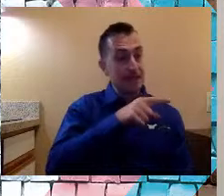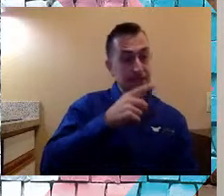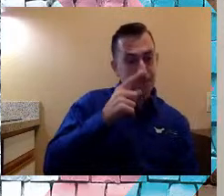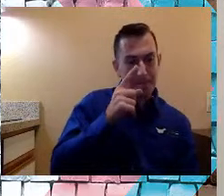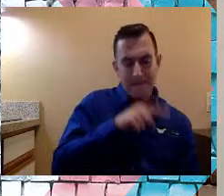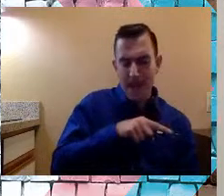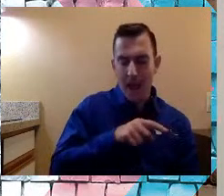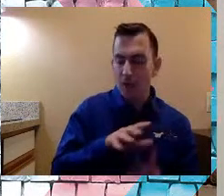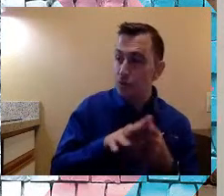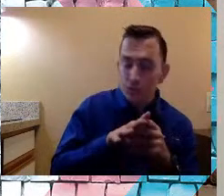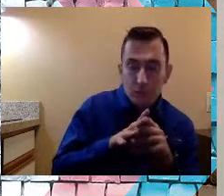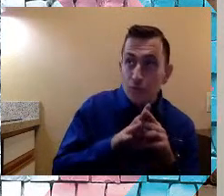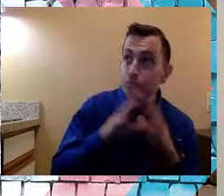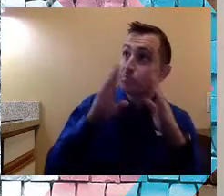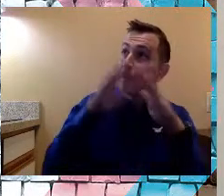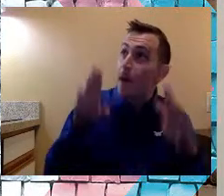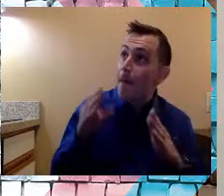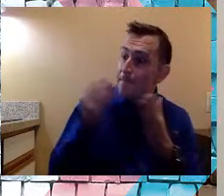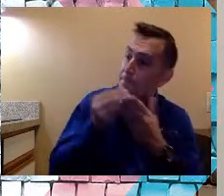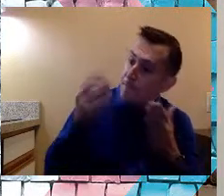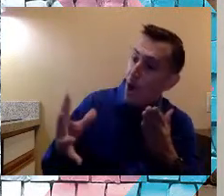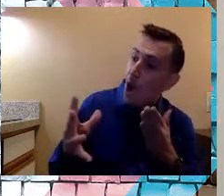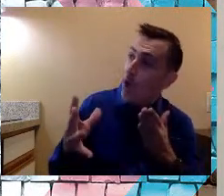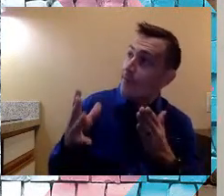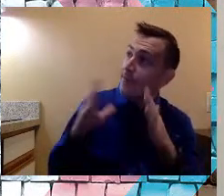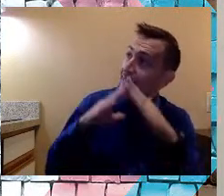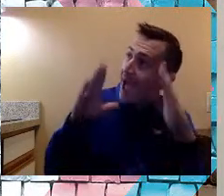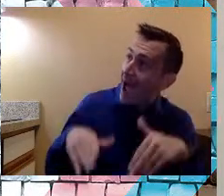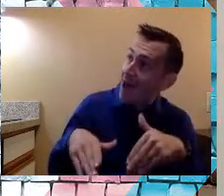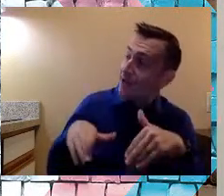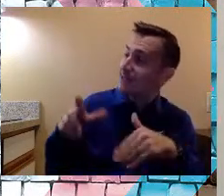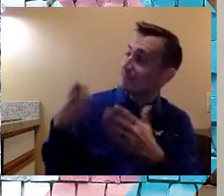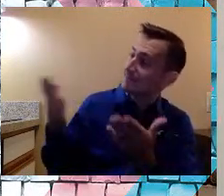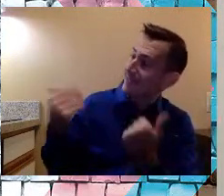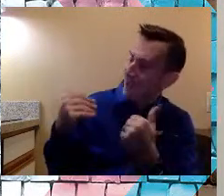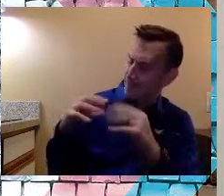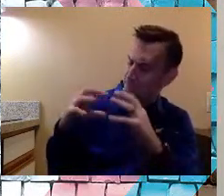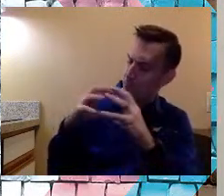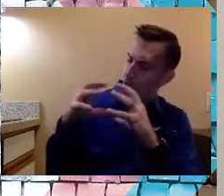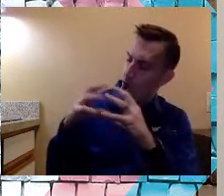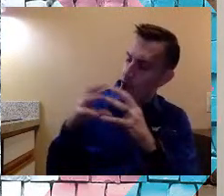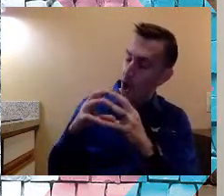this house. And this mouse is coming over to play ball. So